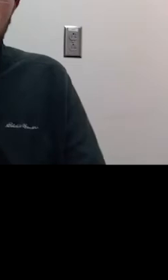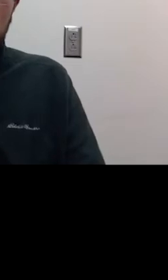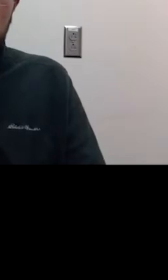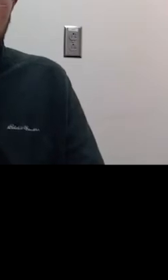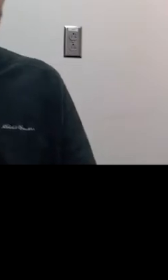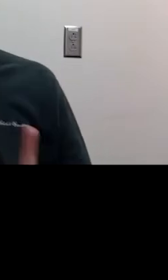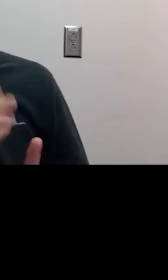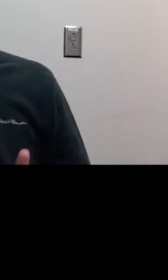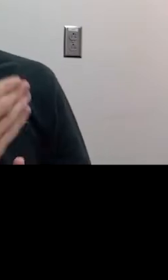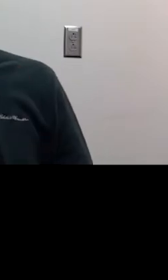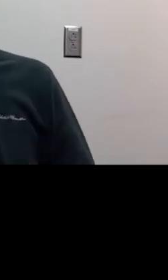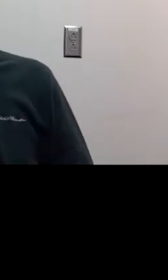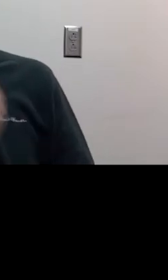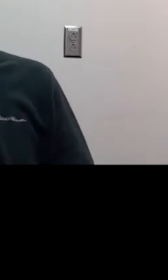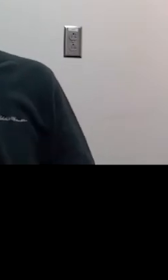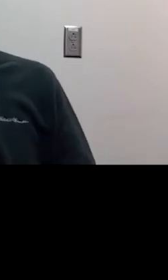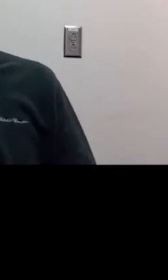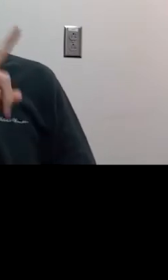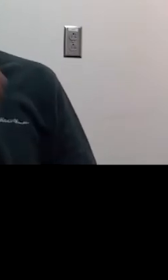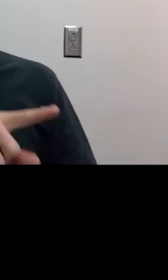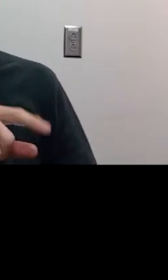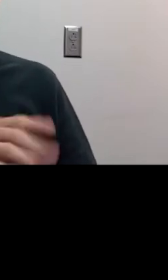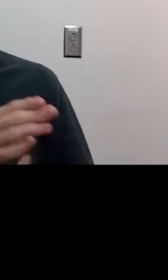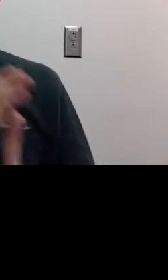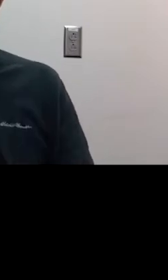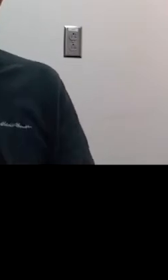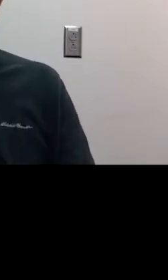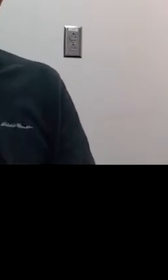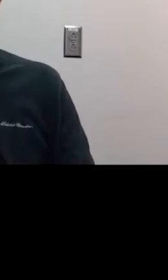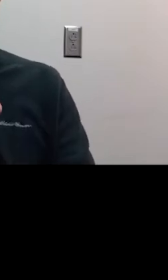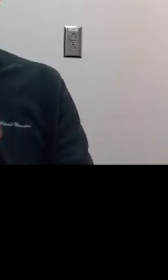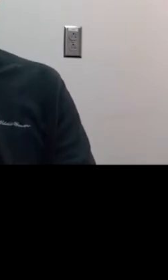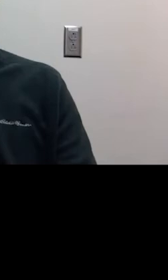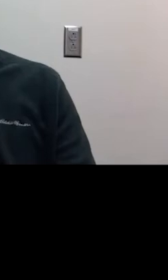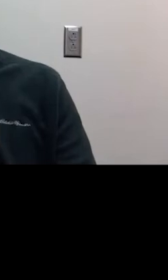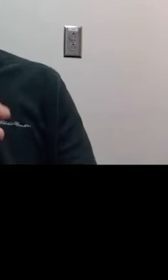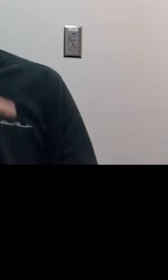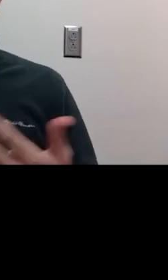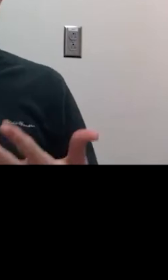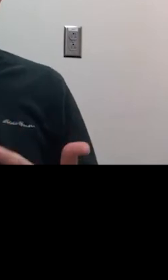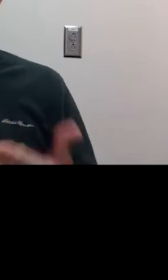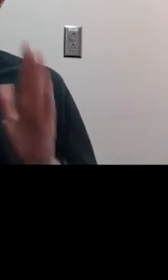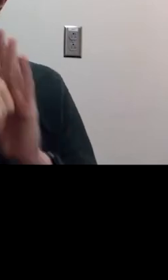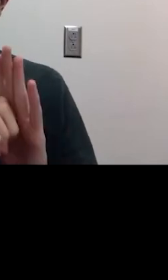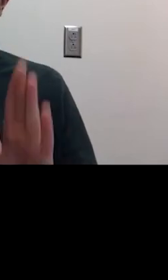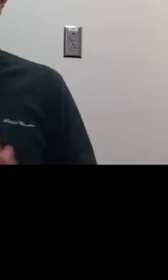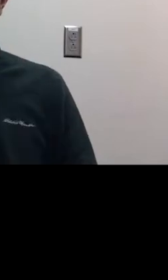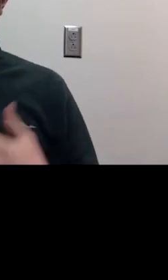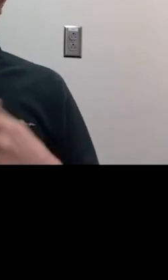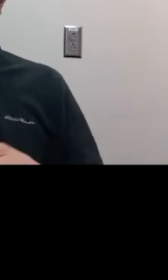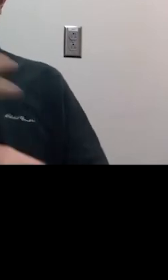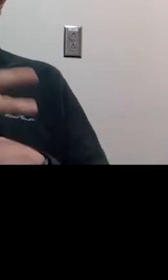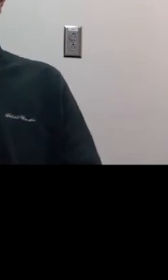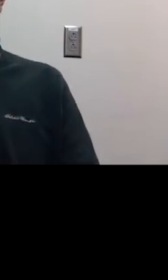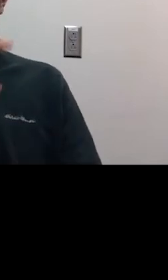Thank you. And thank you for that good question. Here we have another one. What might be examples of healthcare system alignment, advocacy,